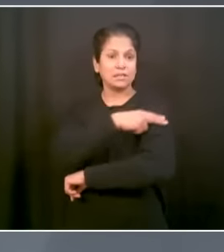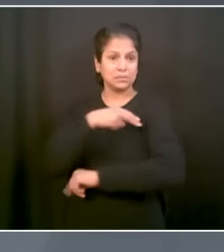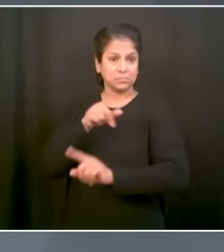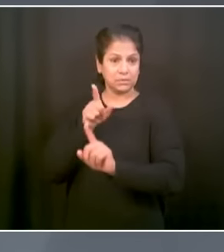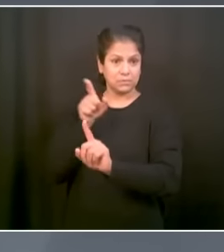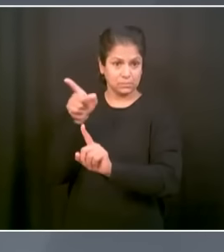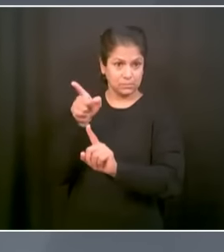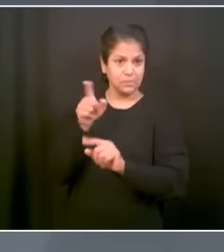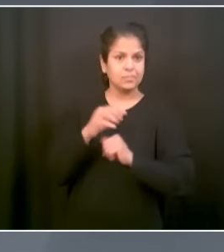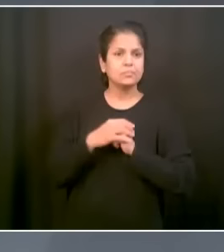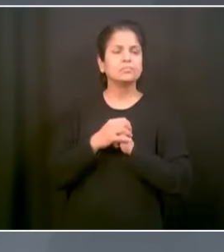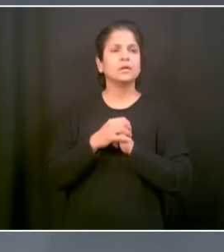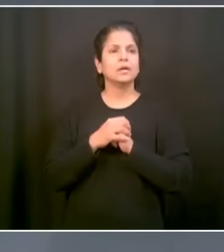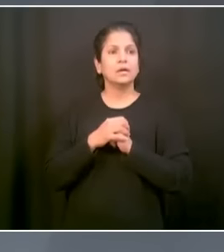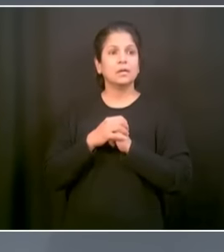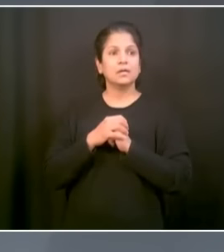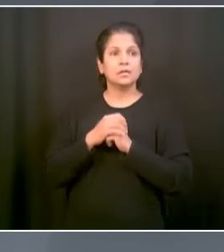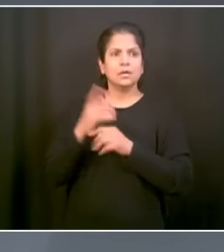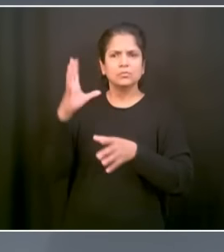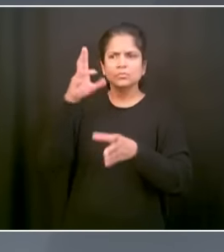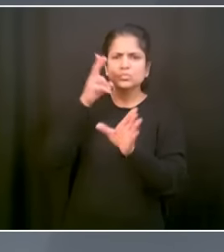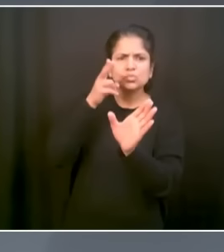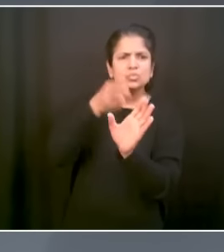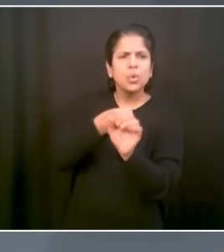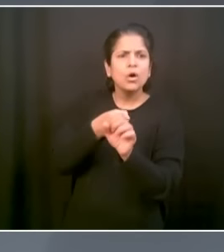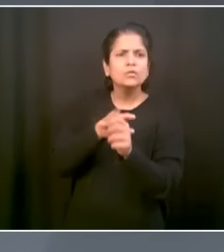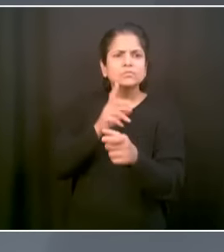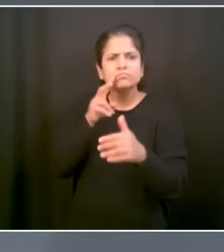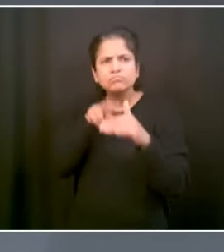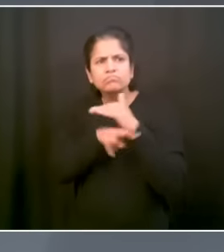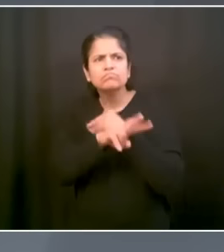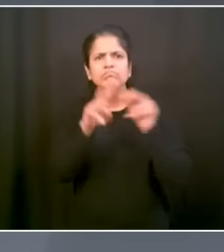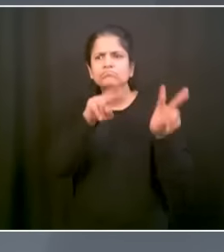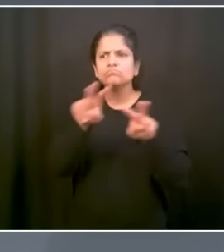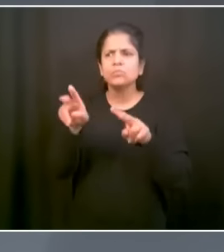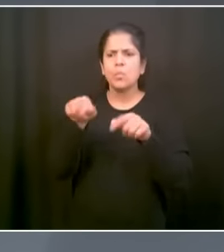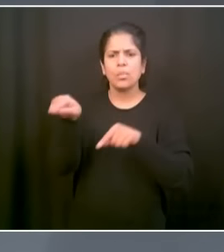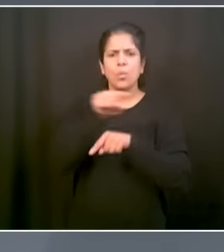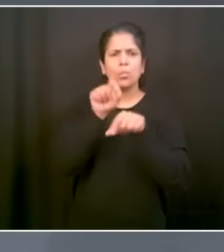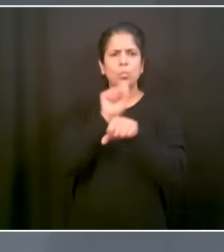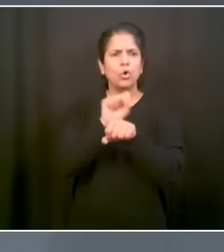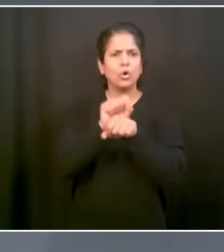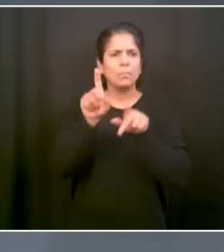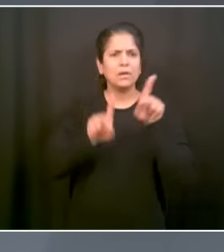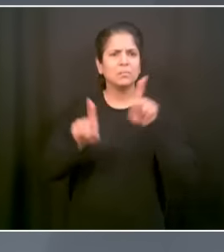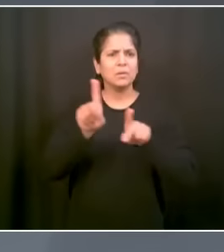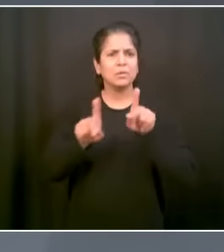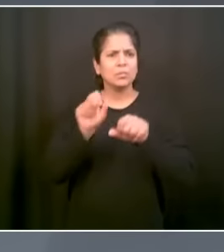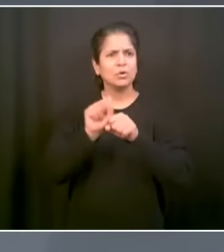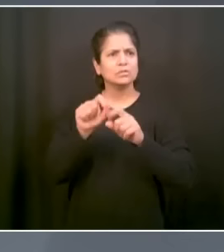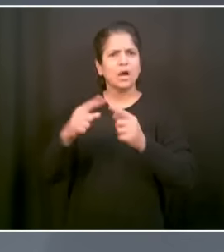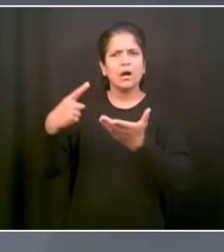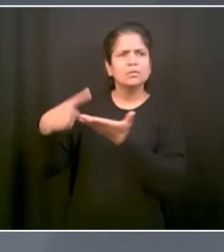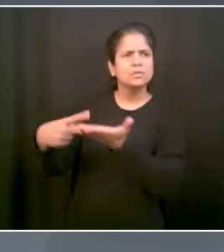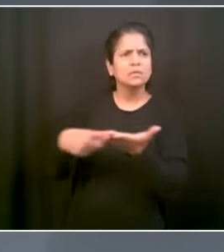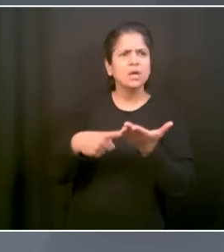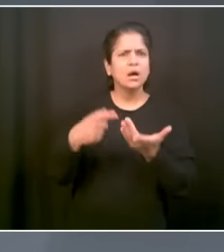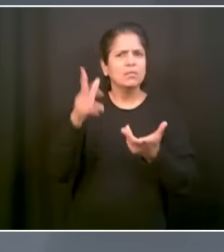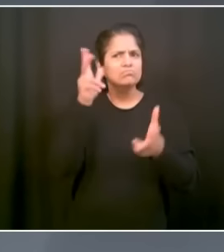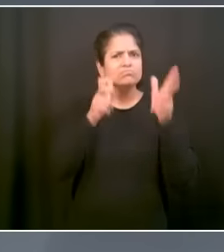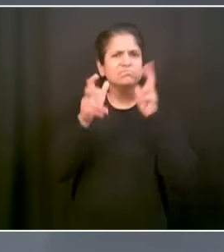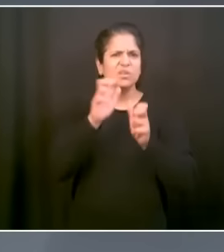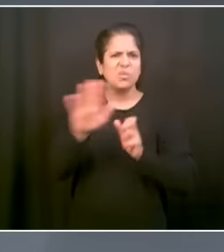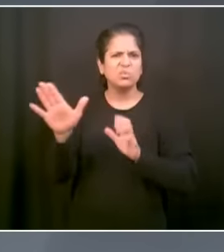outreach workers on their shift. And sometimes the stories of homeless New Yorkers